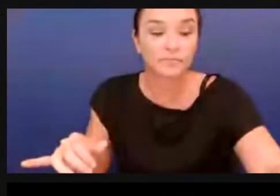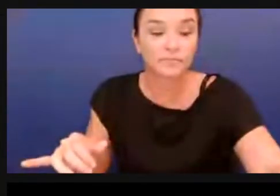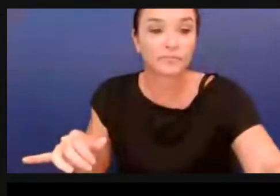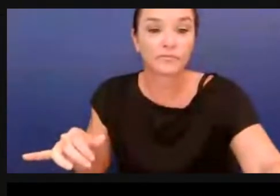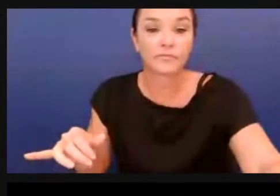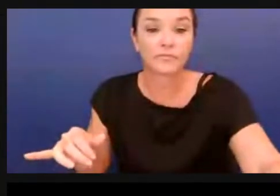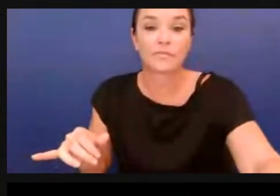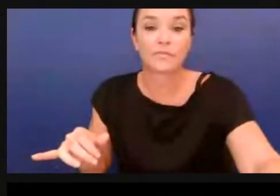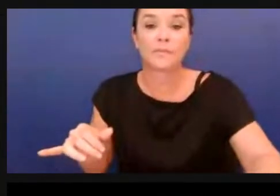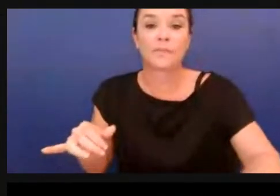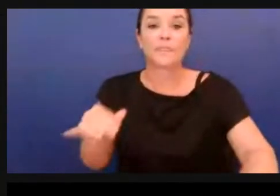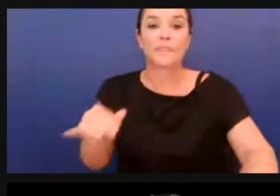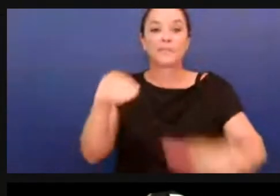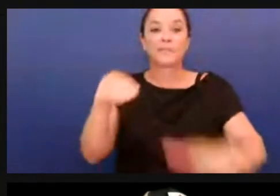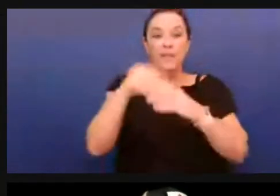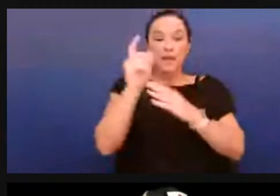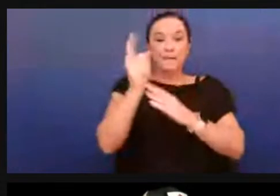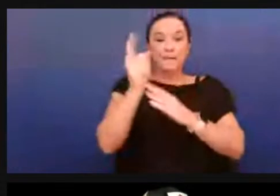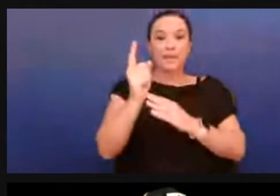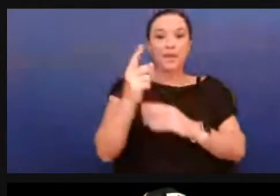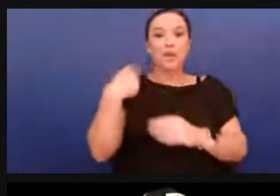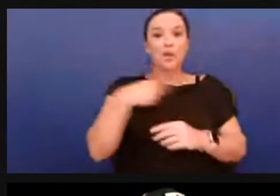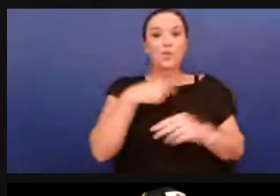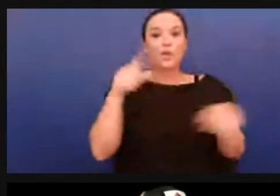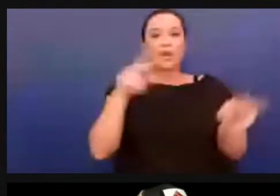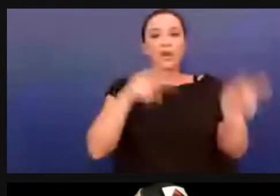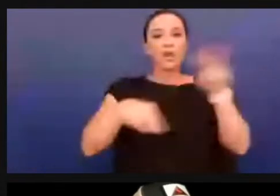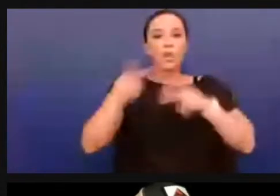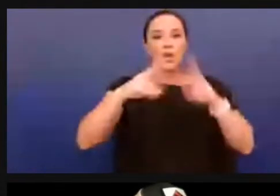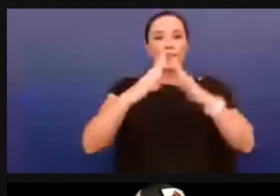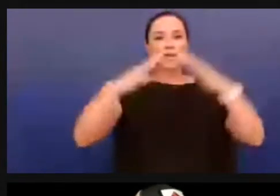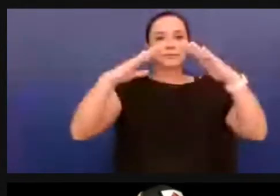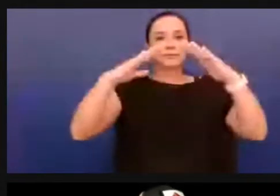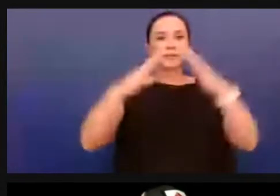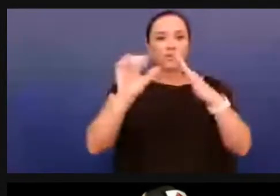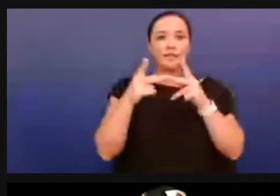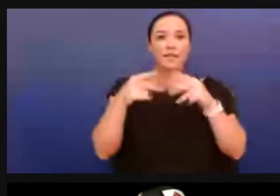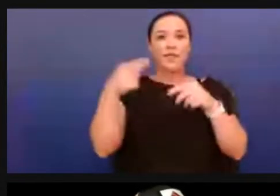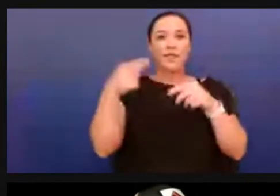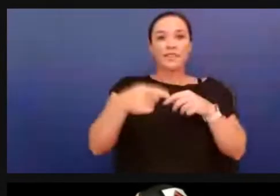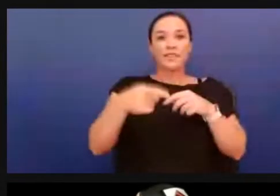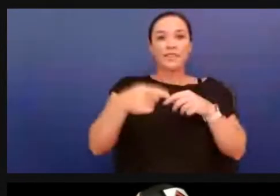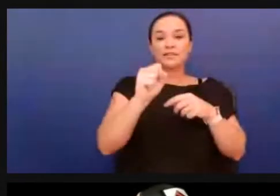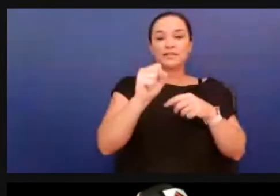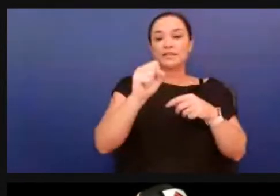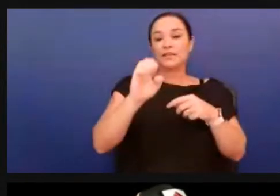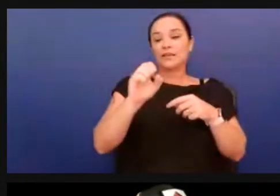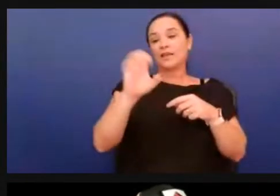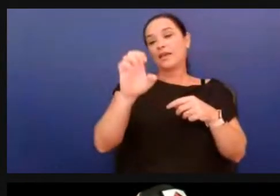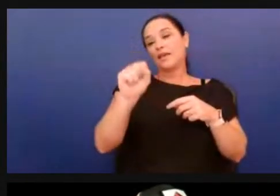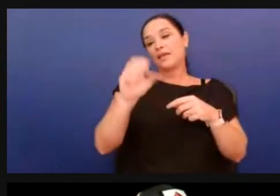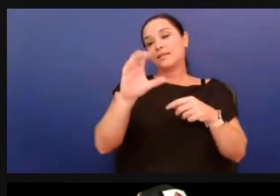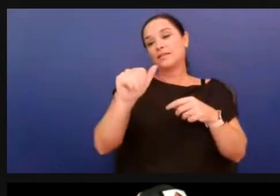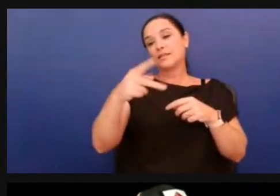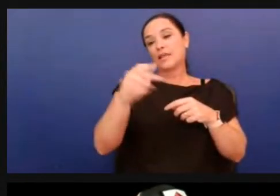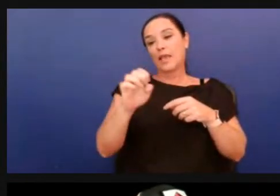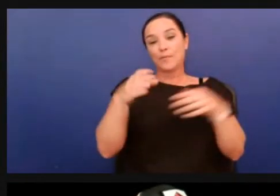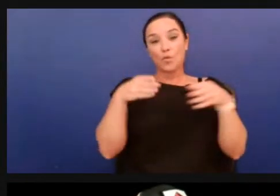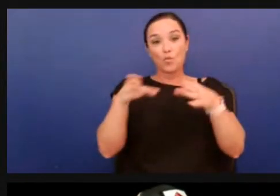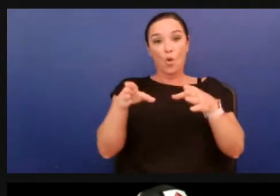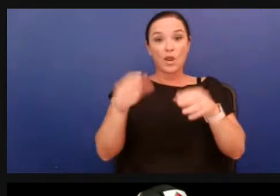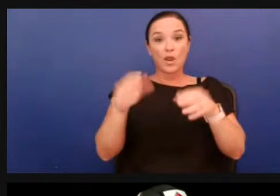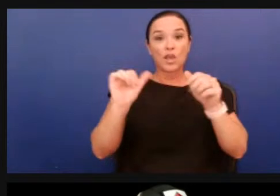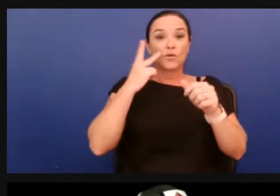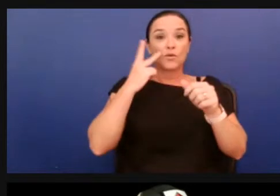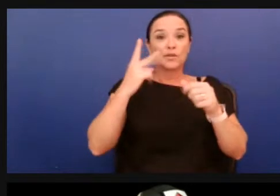the connection between Upper East Rift Connector and Kilauea Summit. And you can see that when that intrusion event happened, it